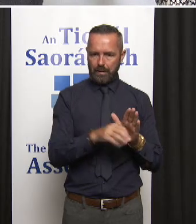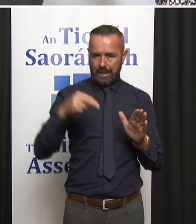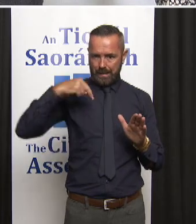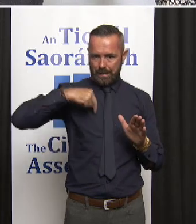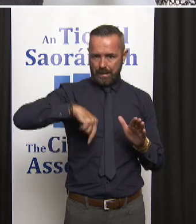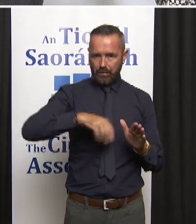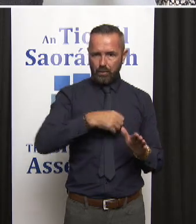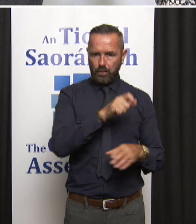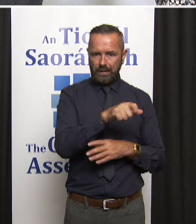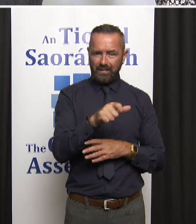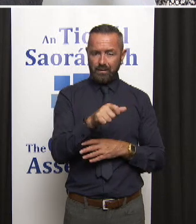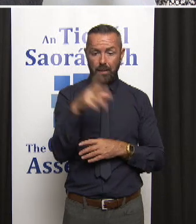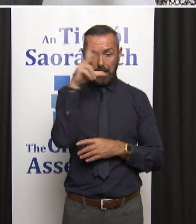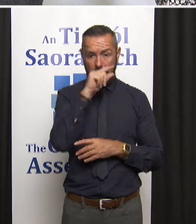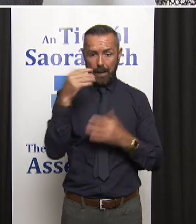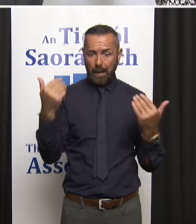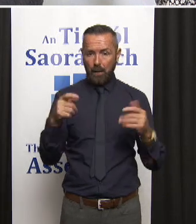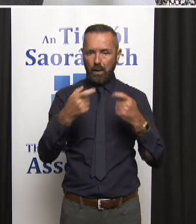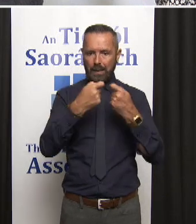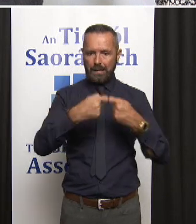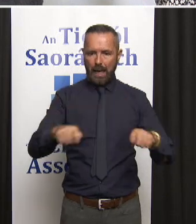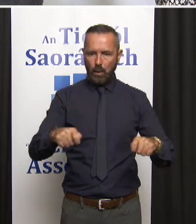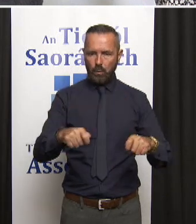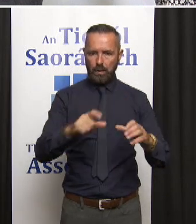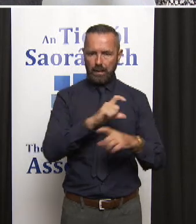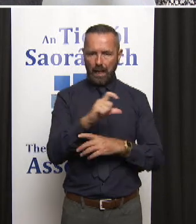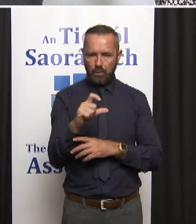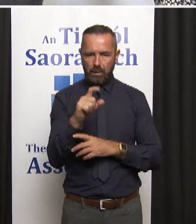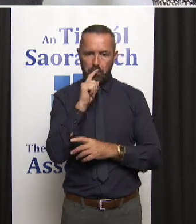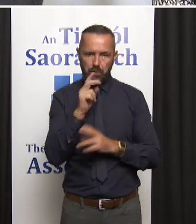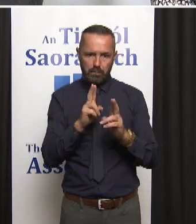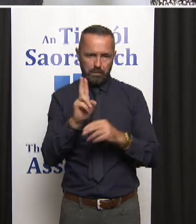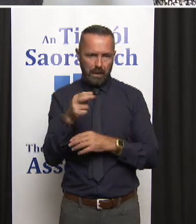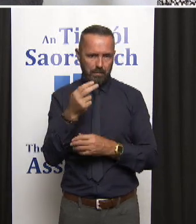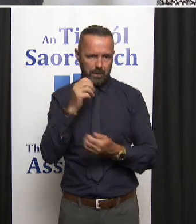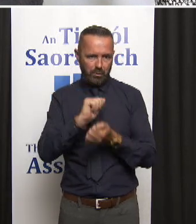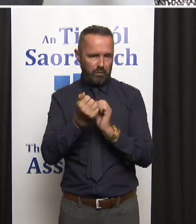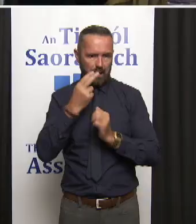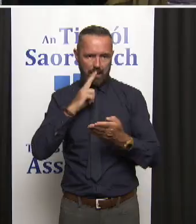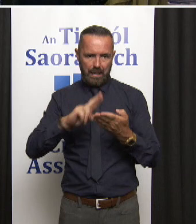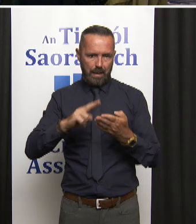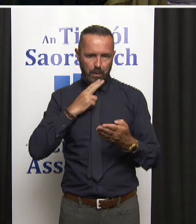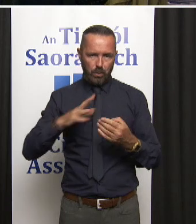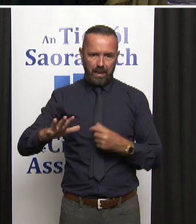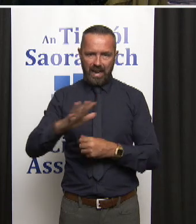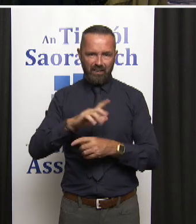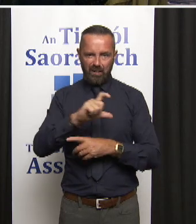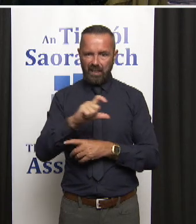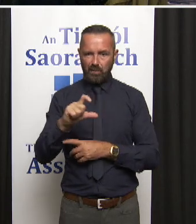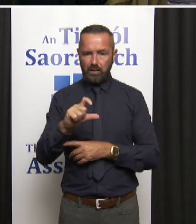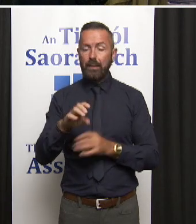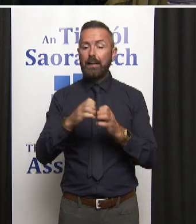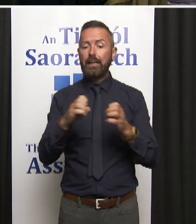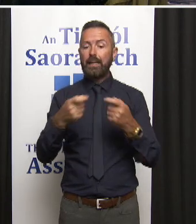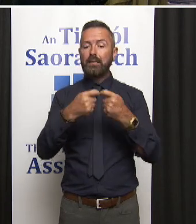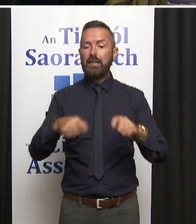We call them town councils, but they could be municipal councils, district councils, area councils. Each town council would have a population of